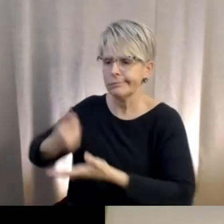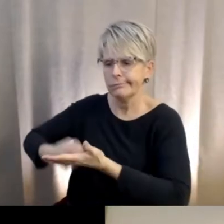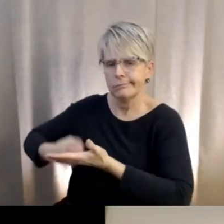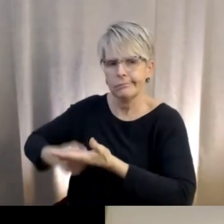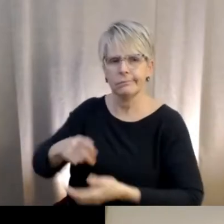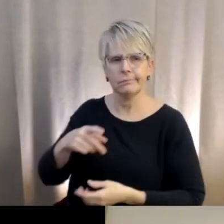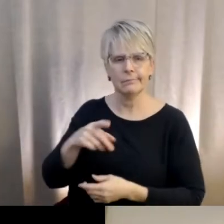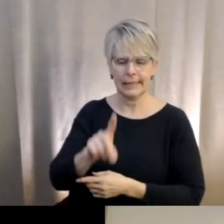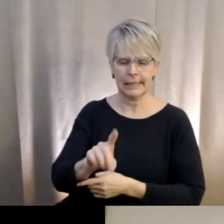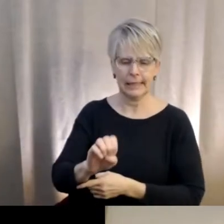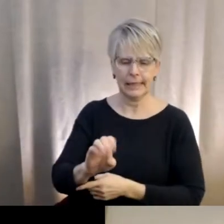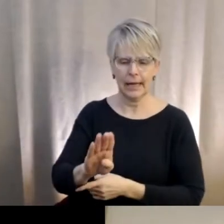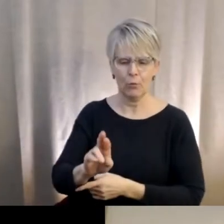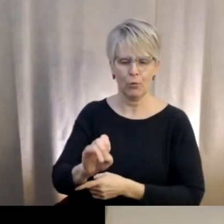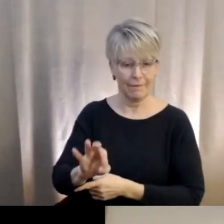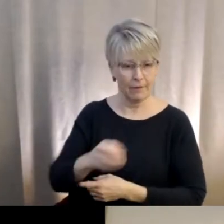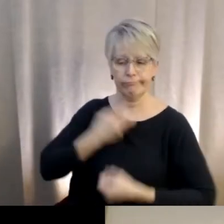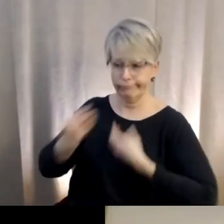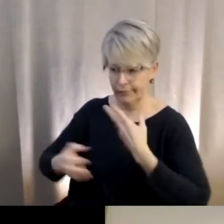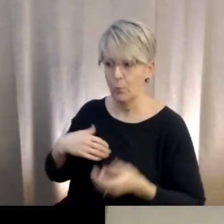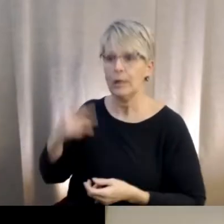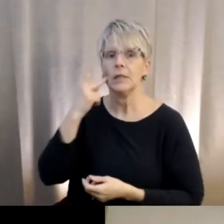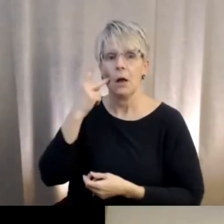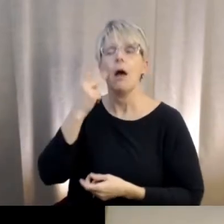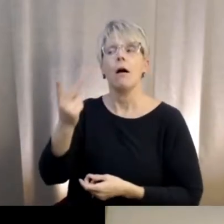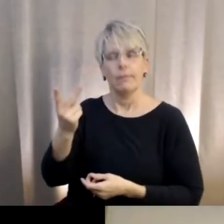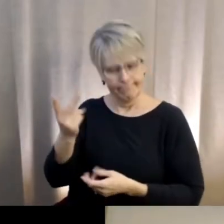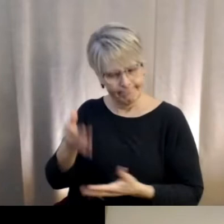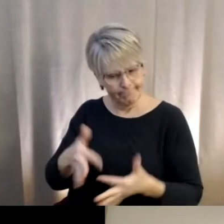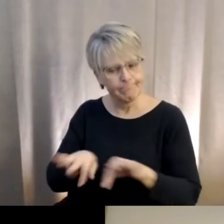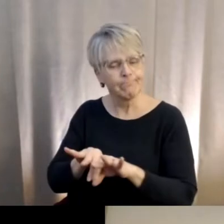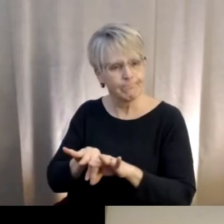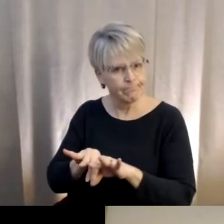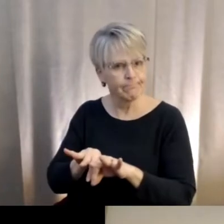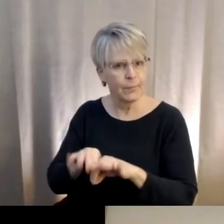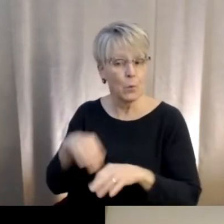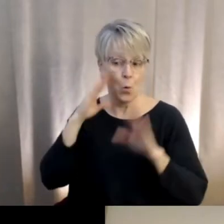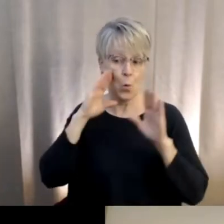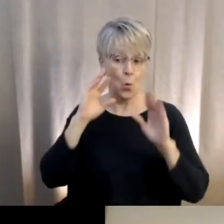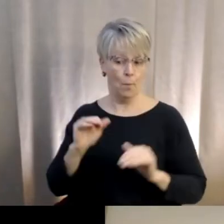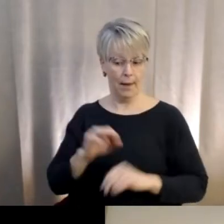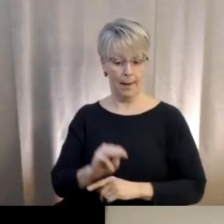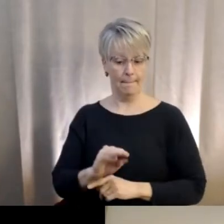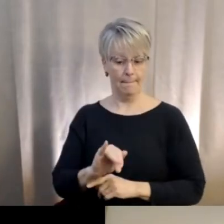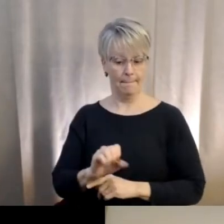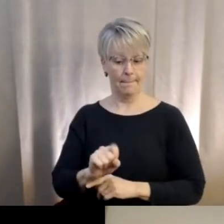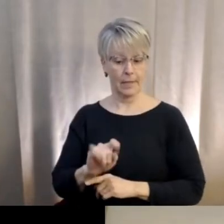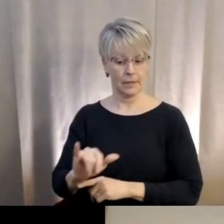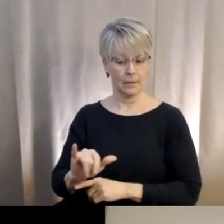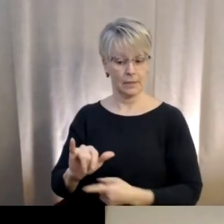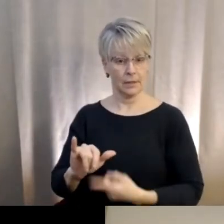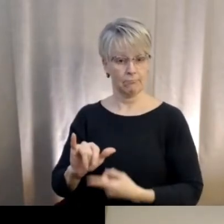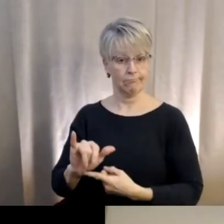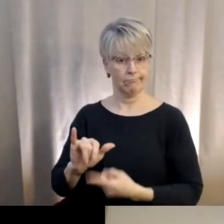for individuals. So we have seen the value of that in the past. So we are hoping that Misty can offer